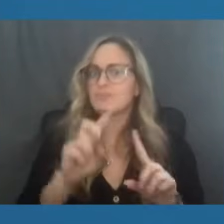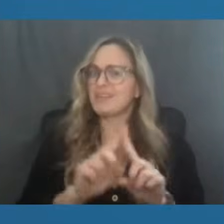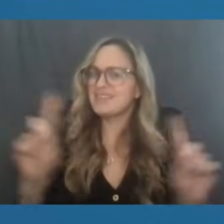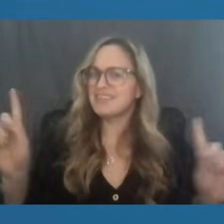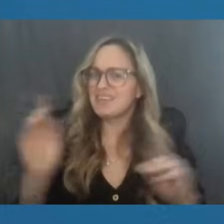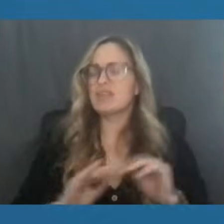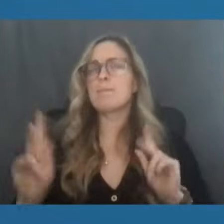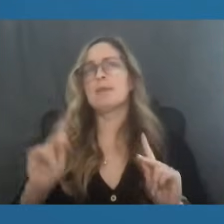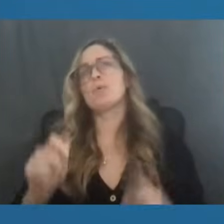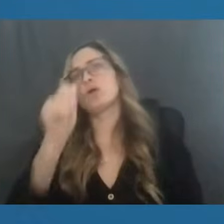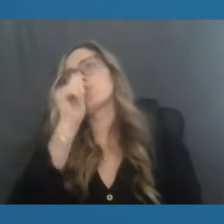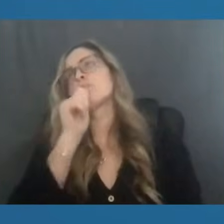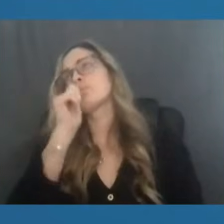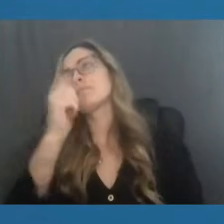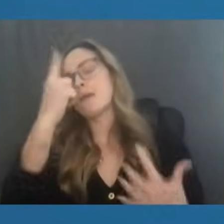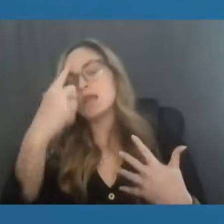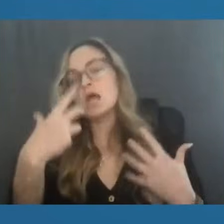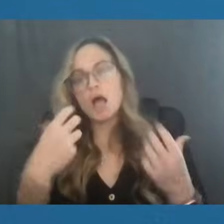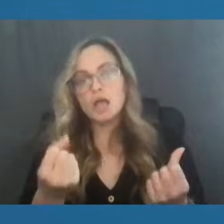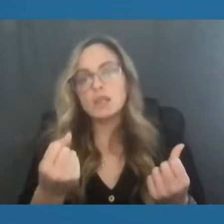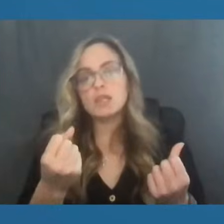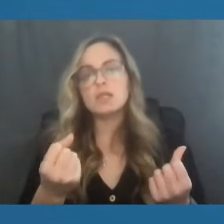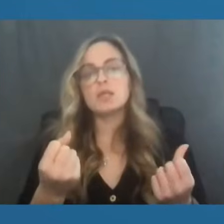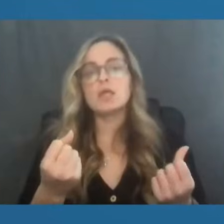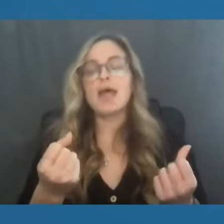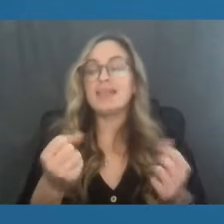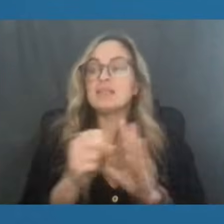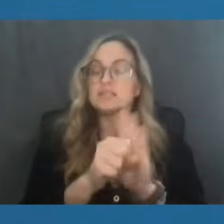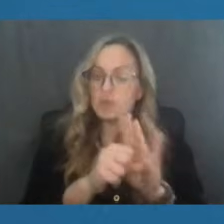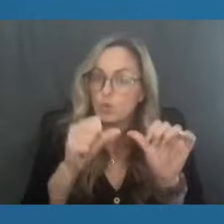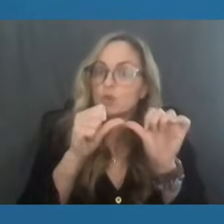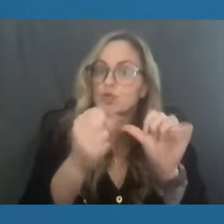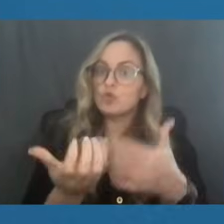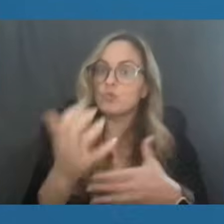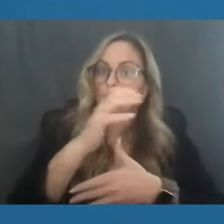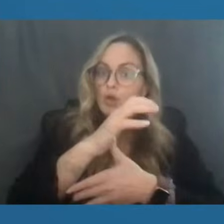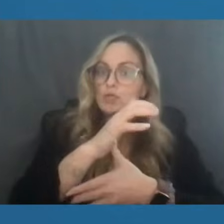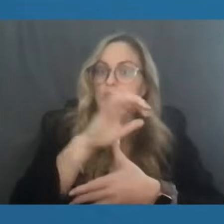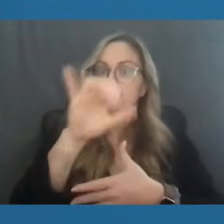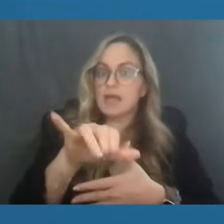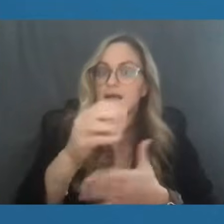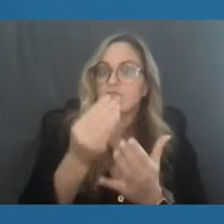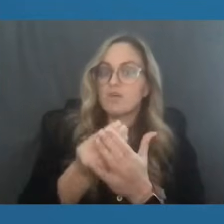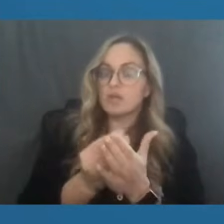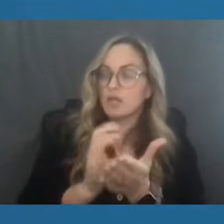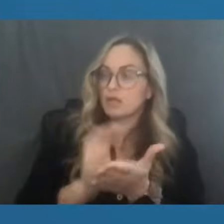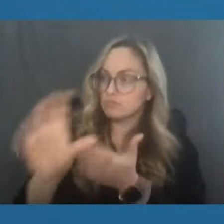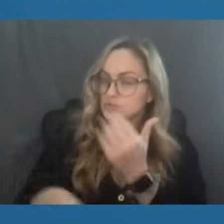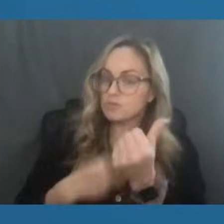people suffering from mental health. And we at the state will continue to prioritize funding and support systems